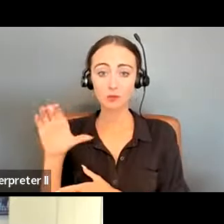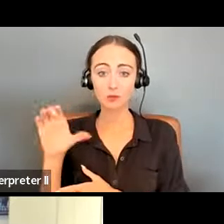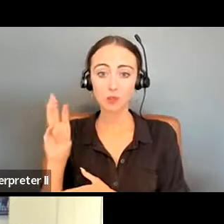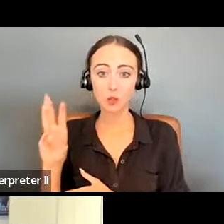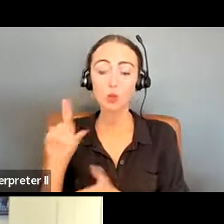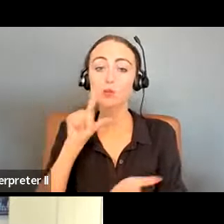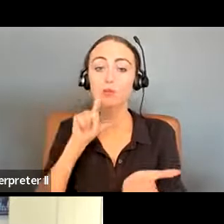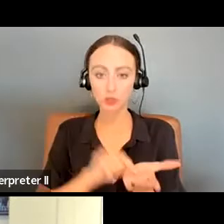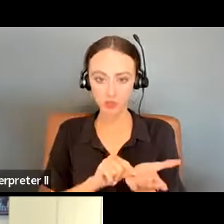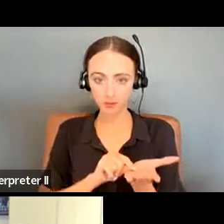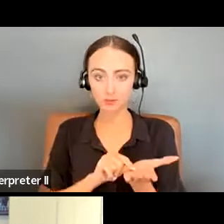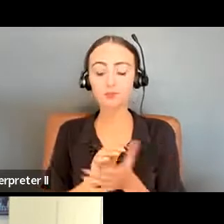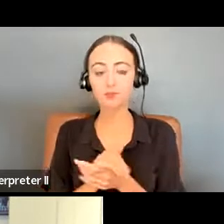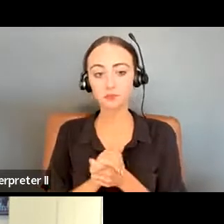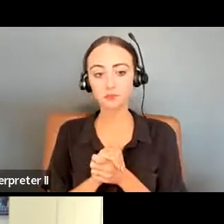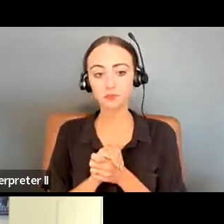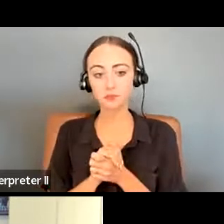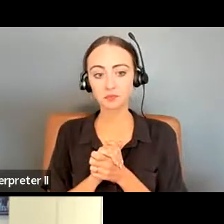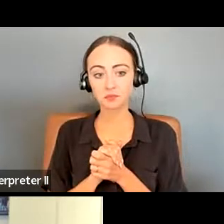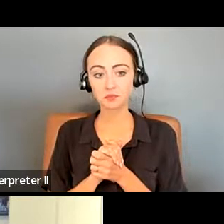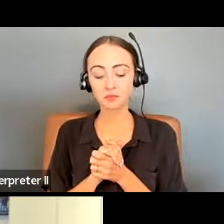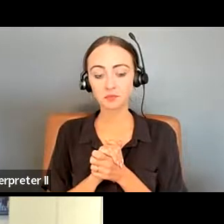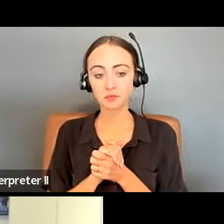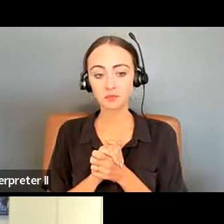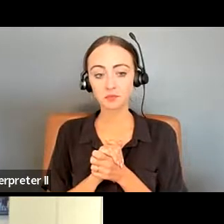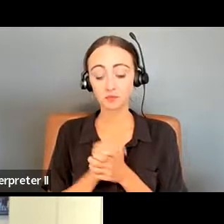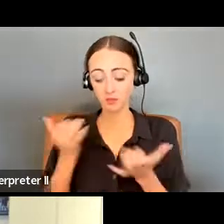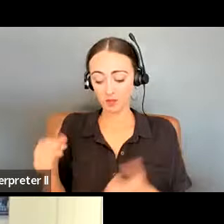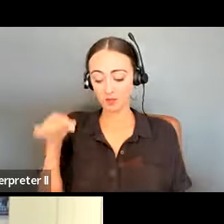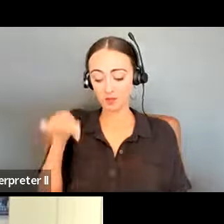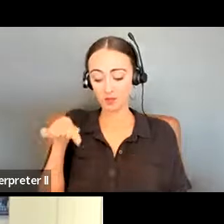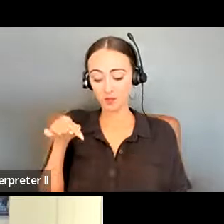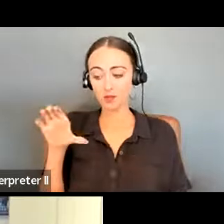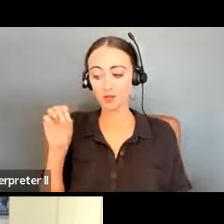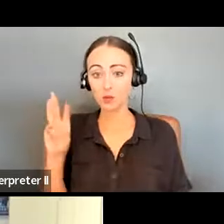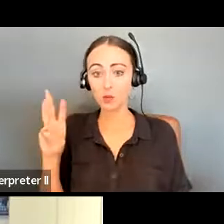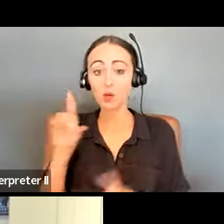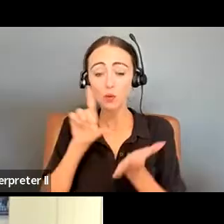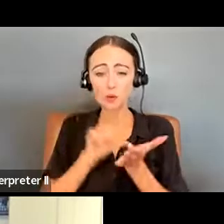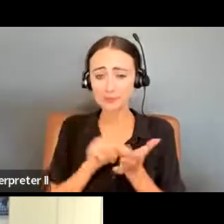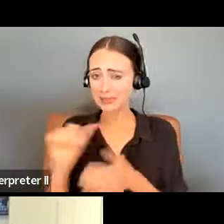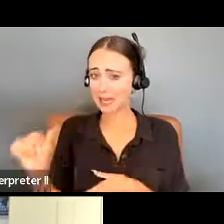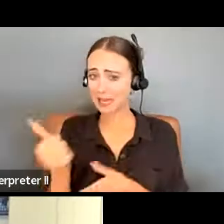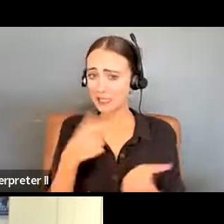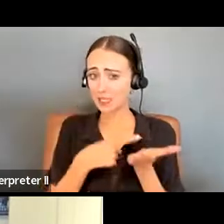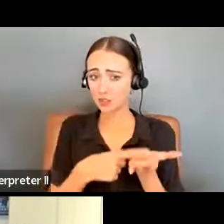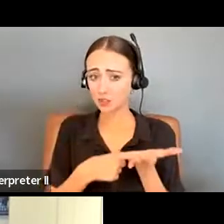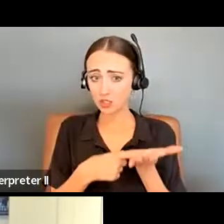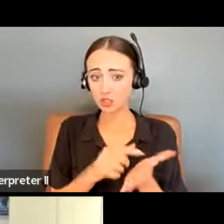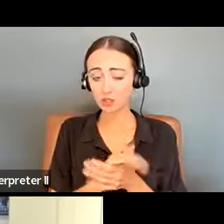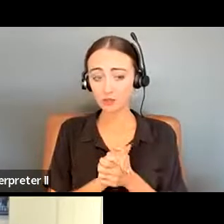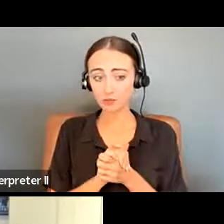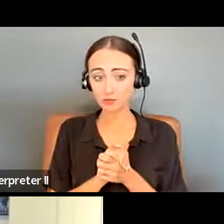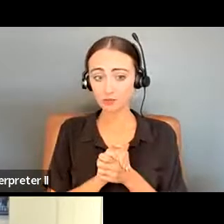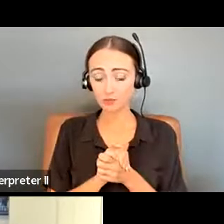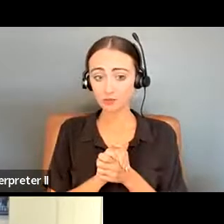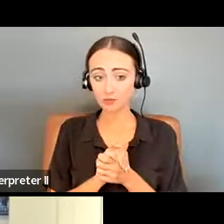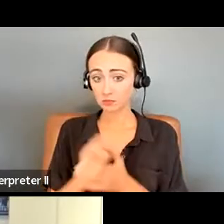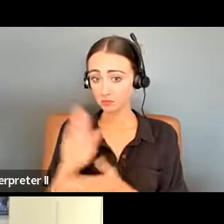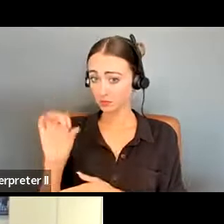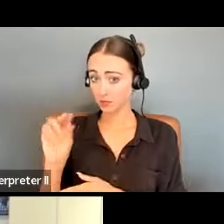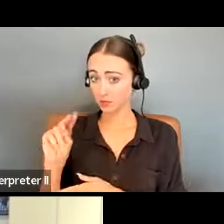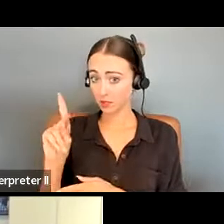print. So what's before us right now is the committee of the whole print. Is there discussion? Councilmember Vons?